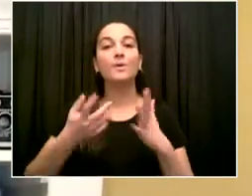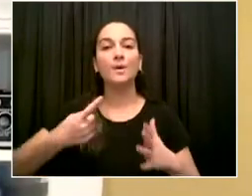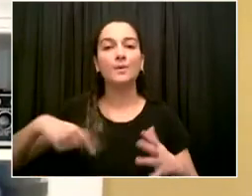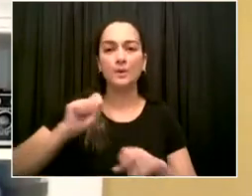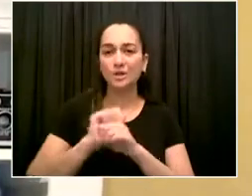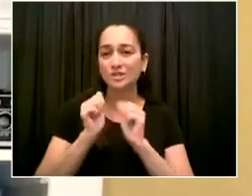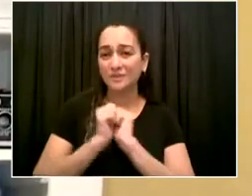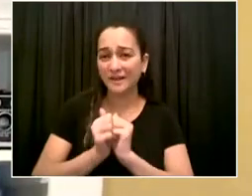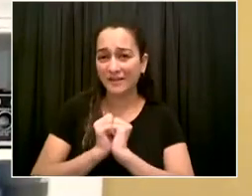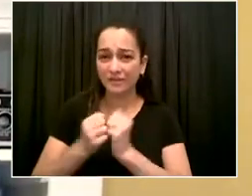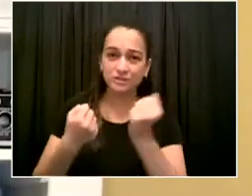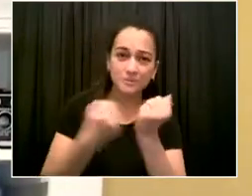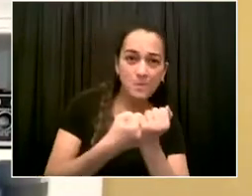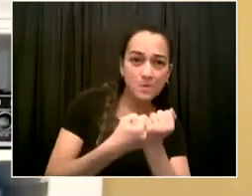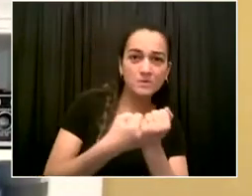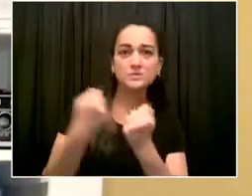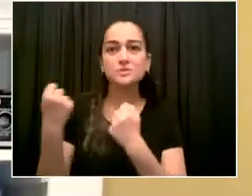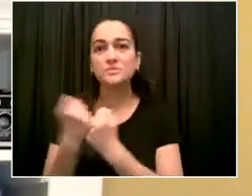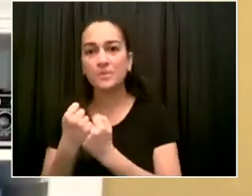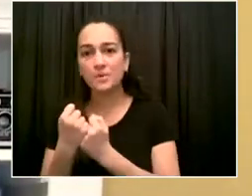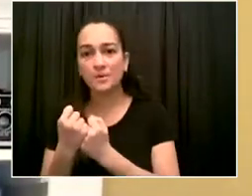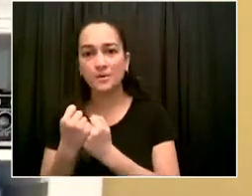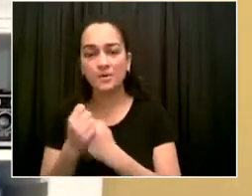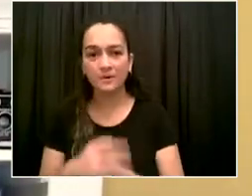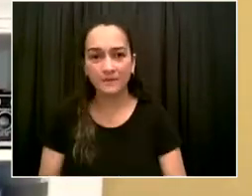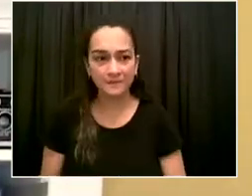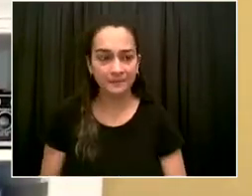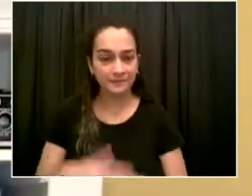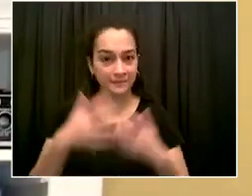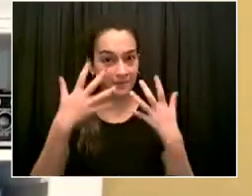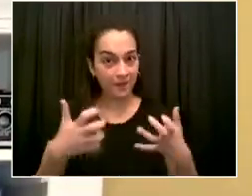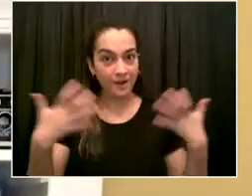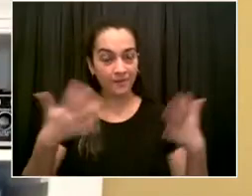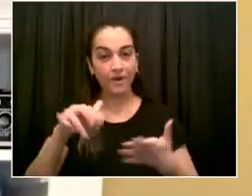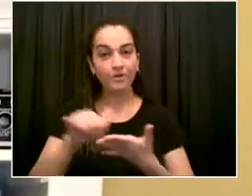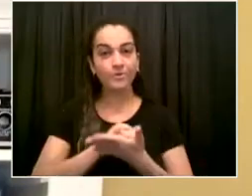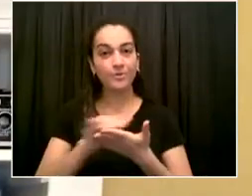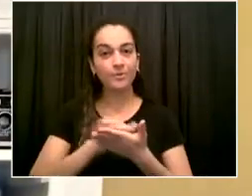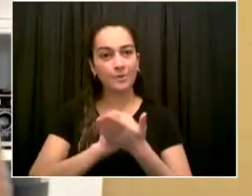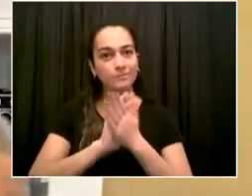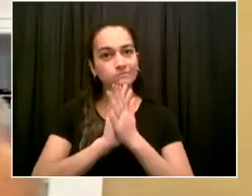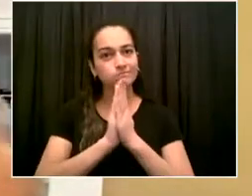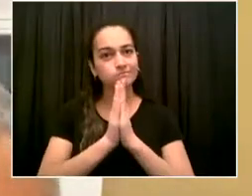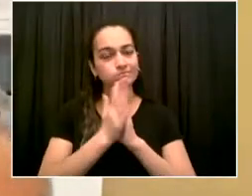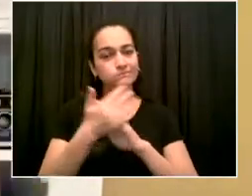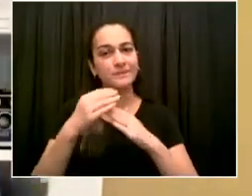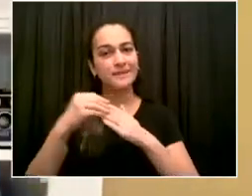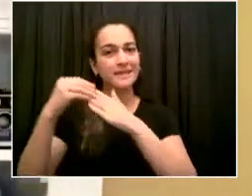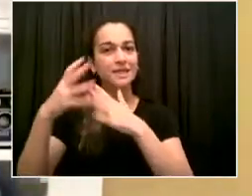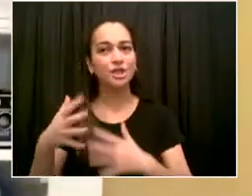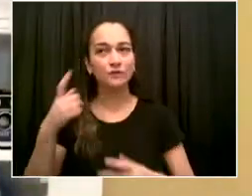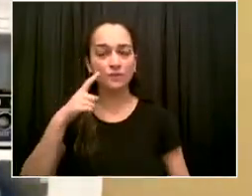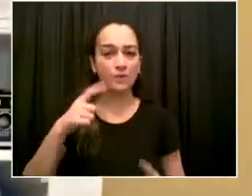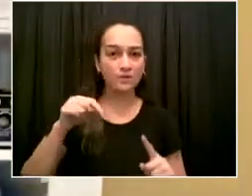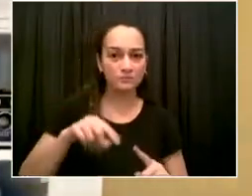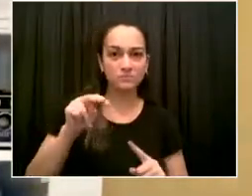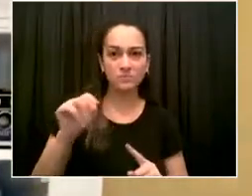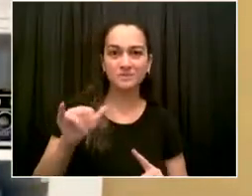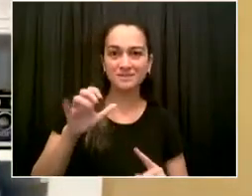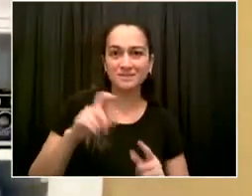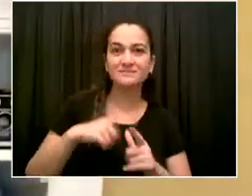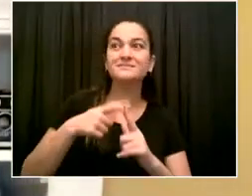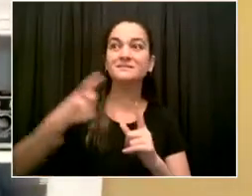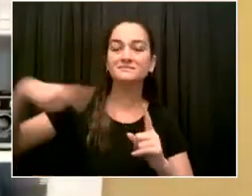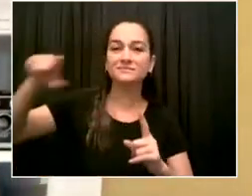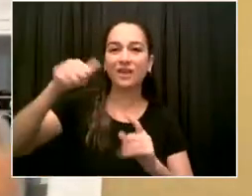can be supportive and engaged with it and being a part of the solution. And I'll just close with this African proverb. If you want to go fast,